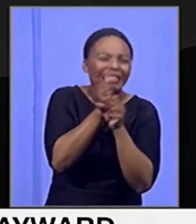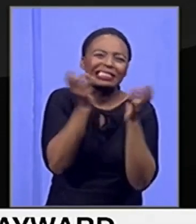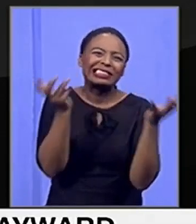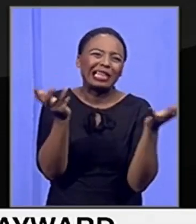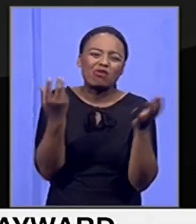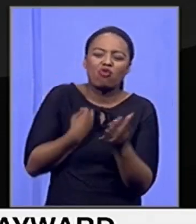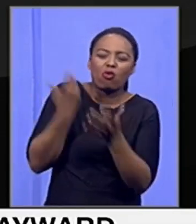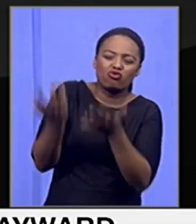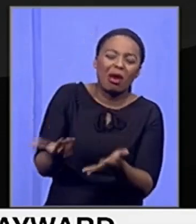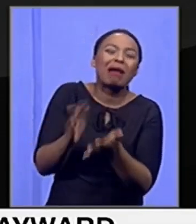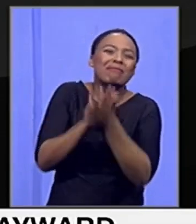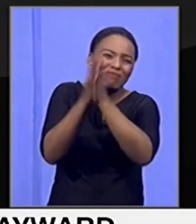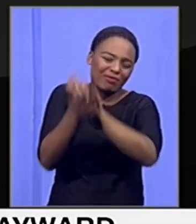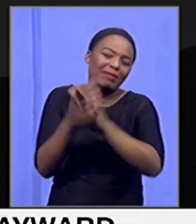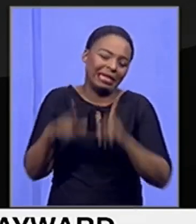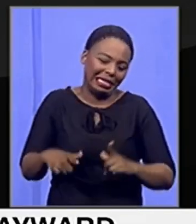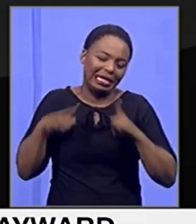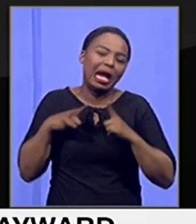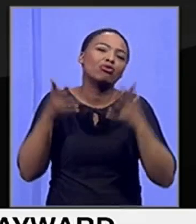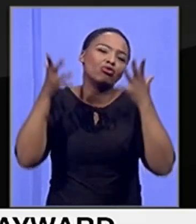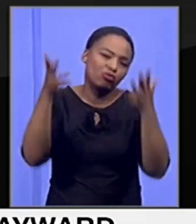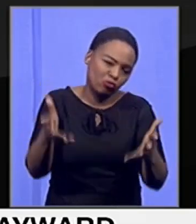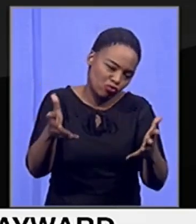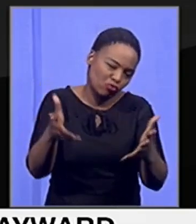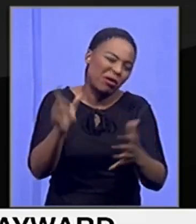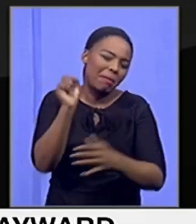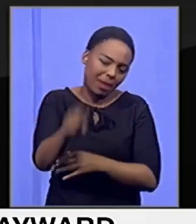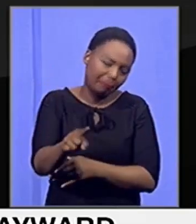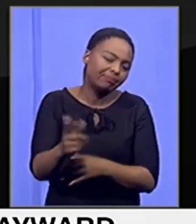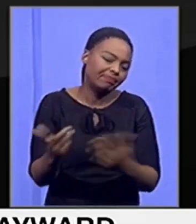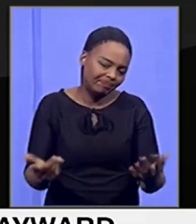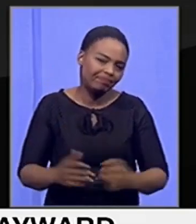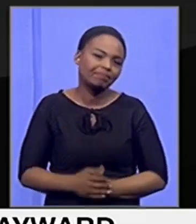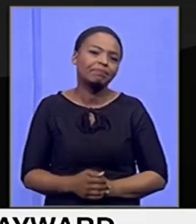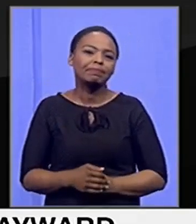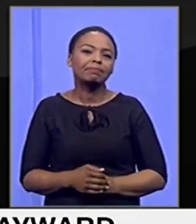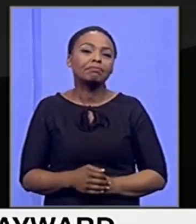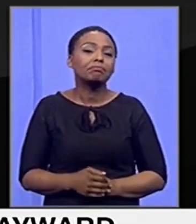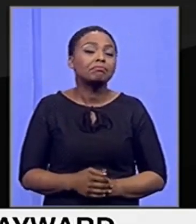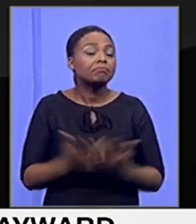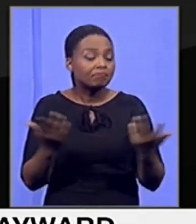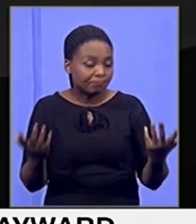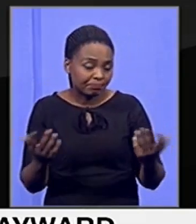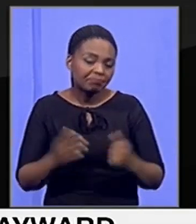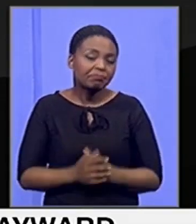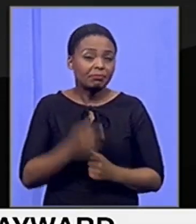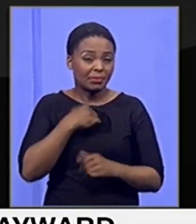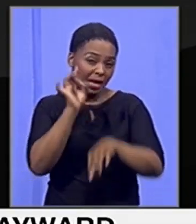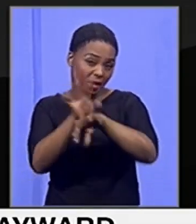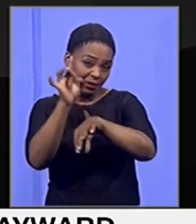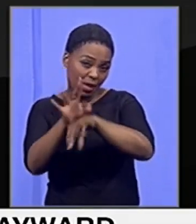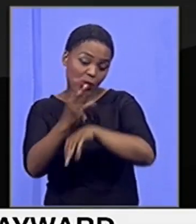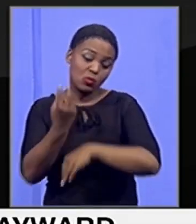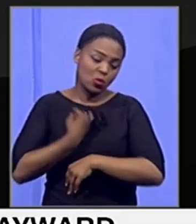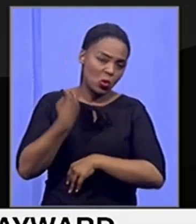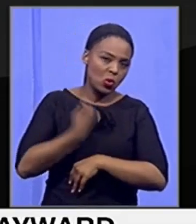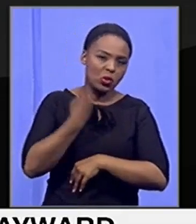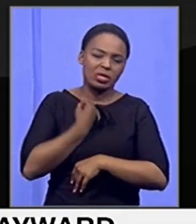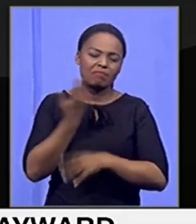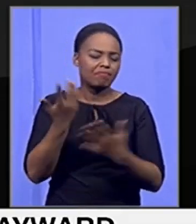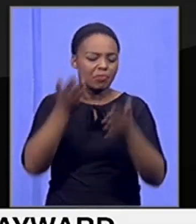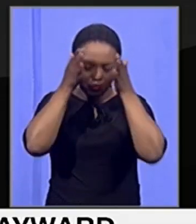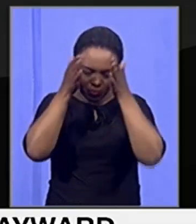ke moka bophelo bja bona jwa fetša bo senyegile. Jalo boipiletse jwa ka gore bašanke ba tsene ka gara